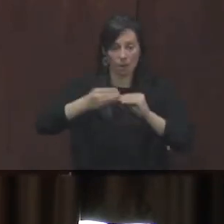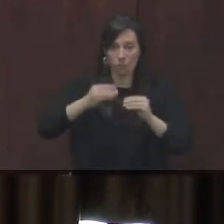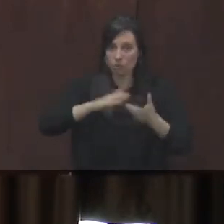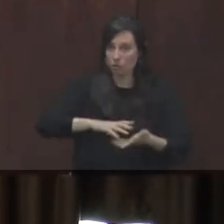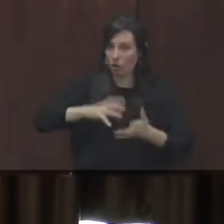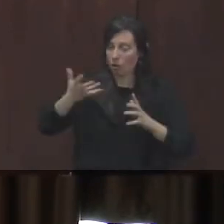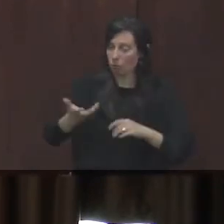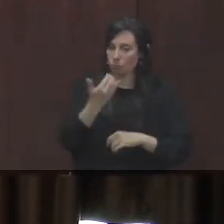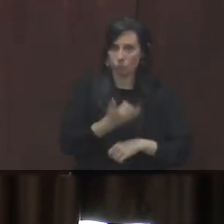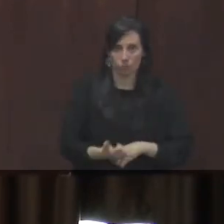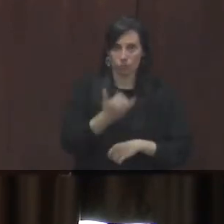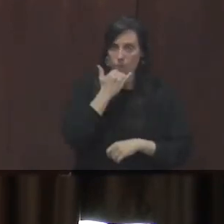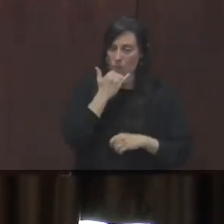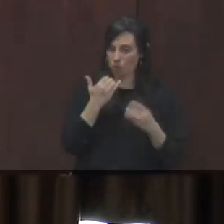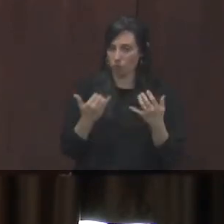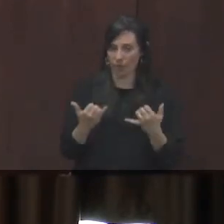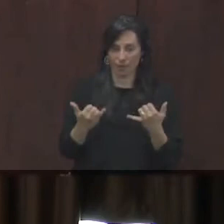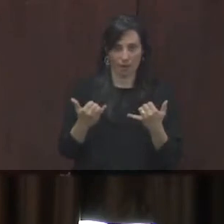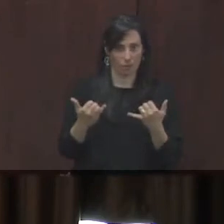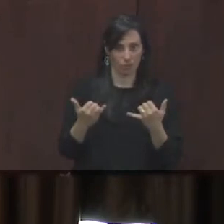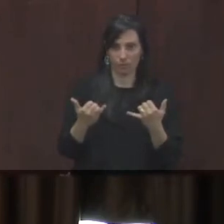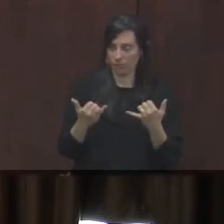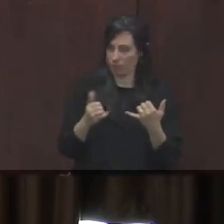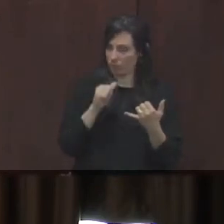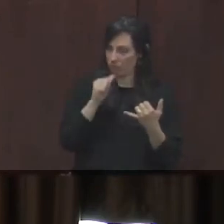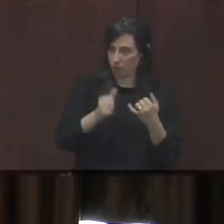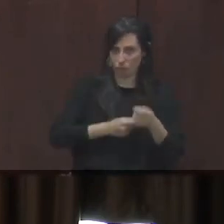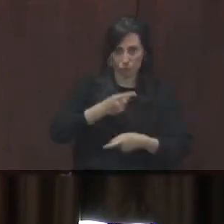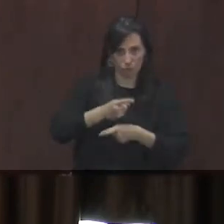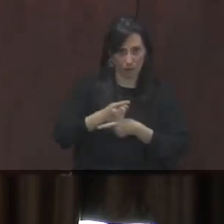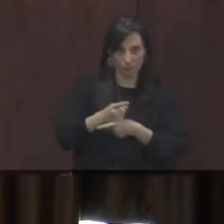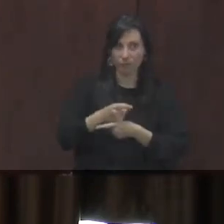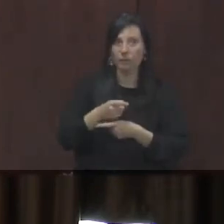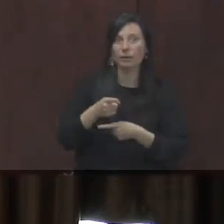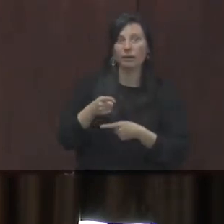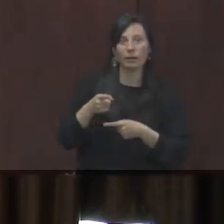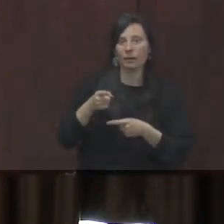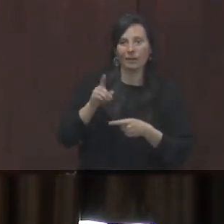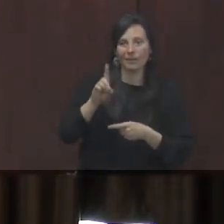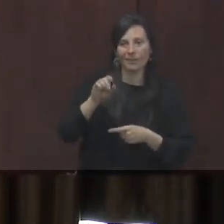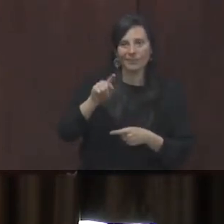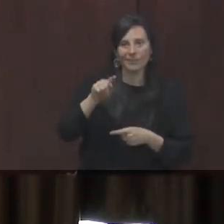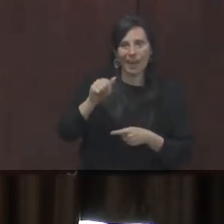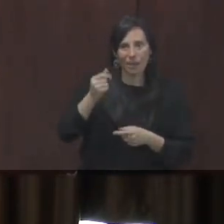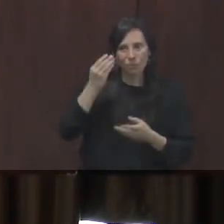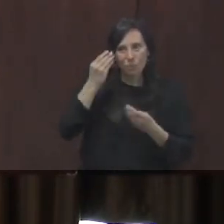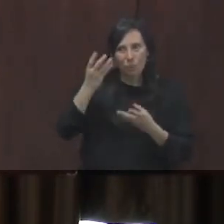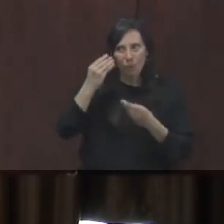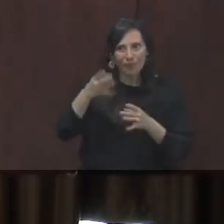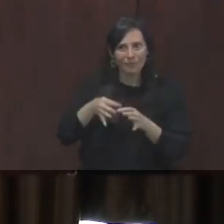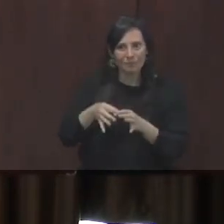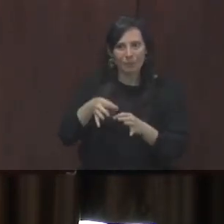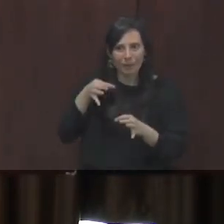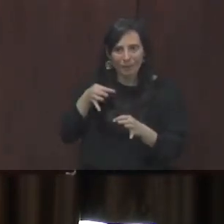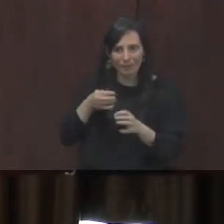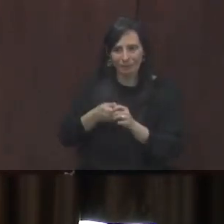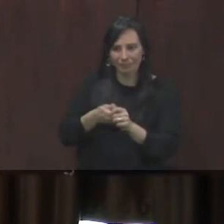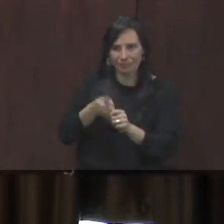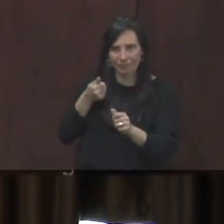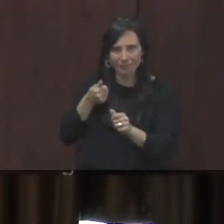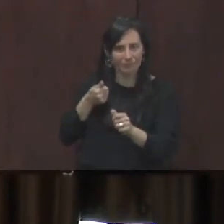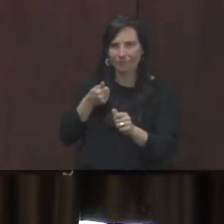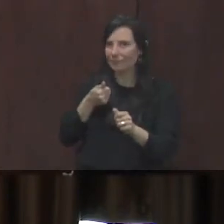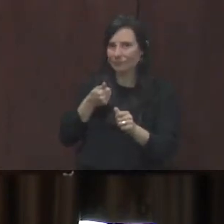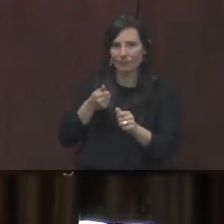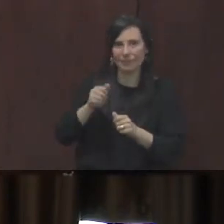as Stacie Saunders said, that there's delay in the data, and the state vaccination registration